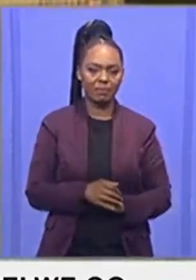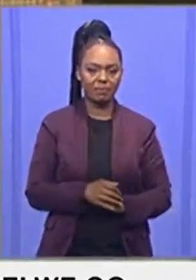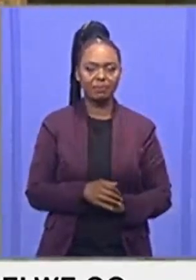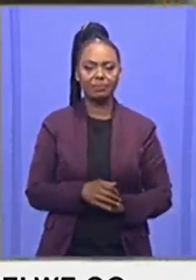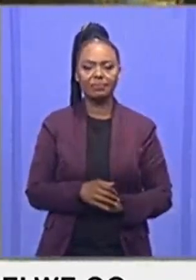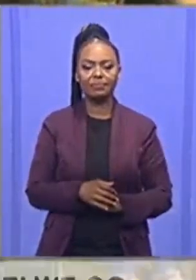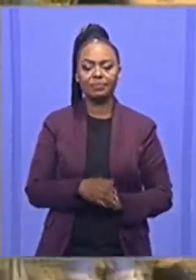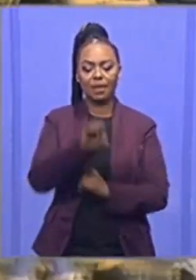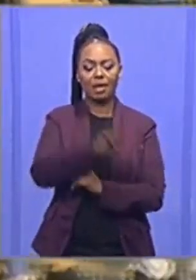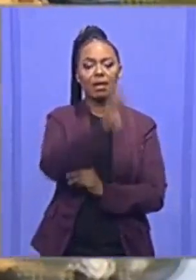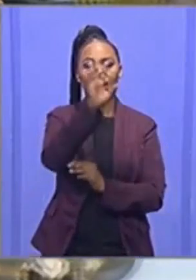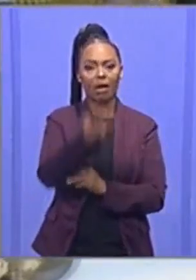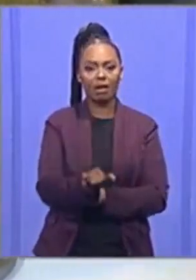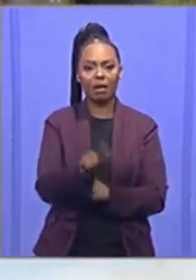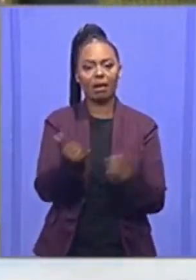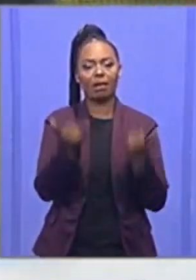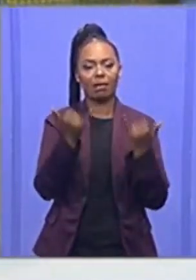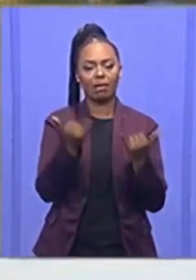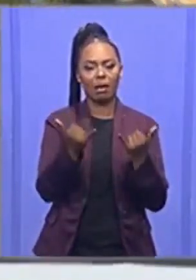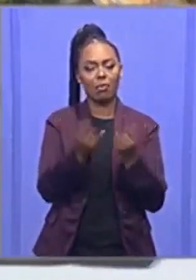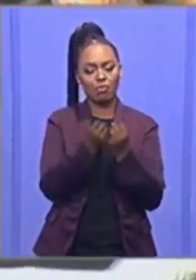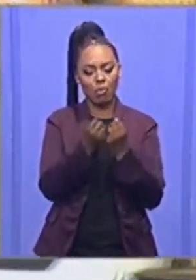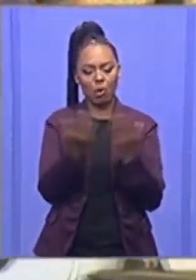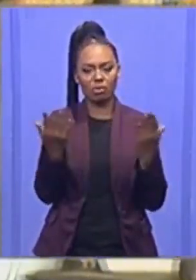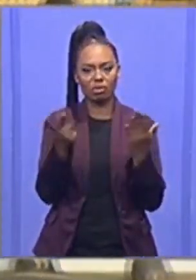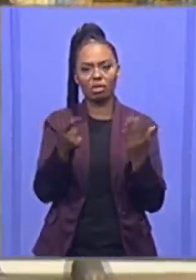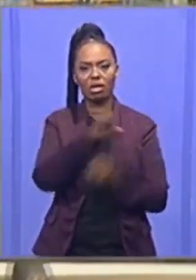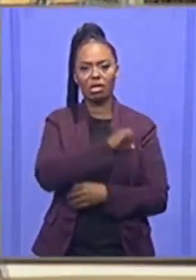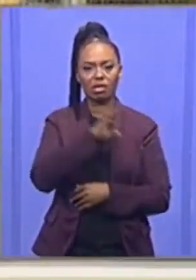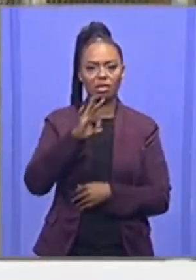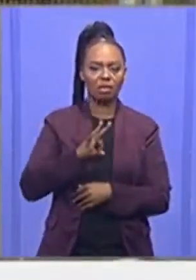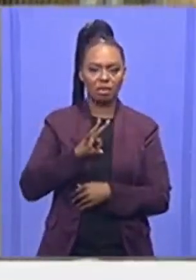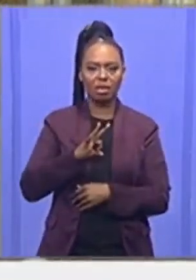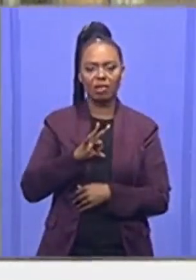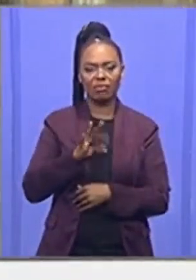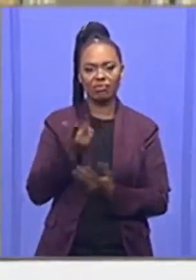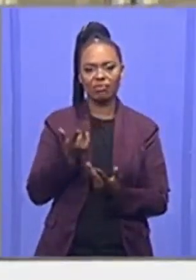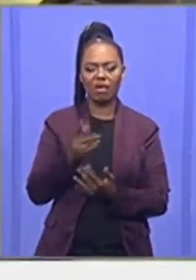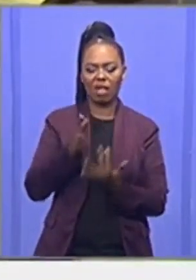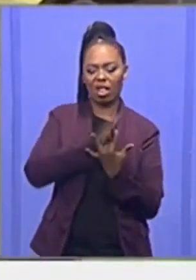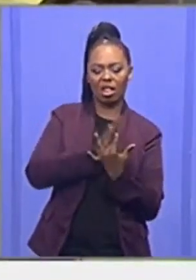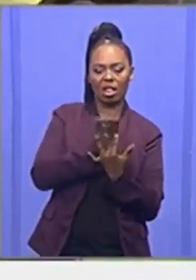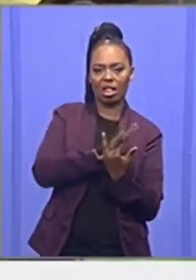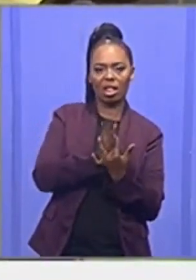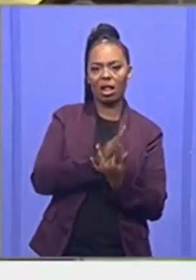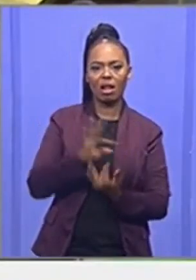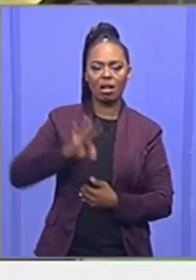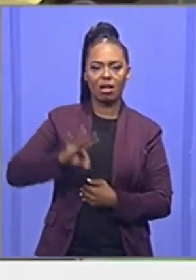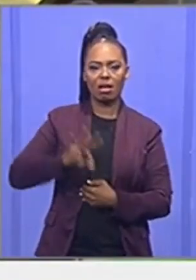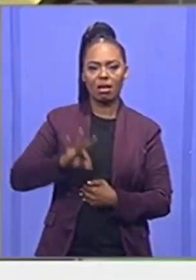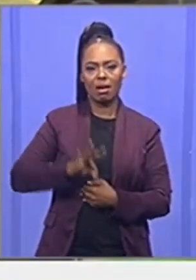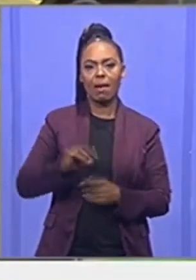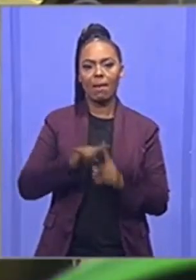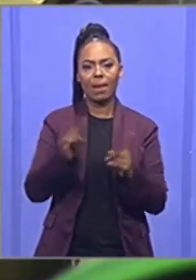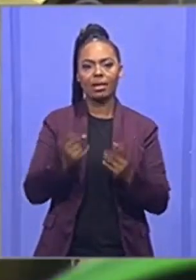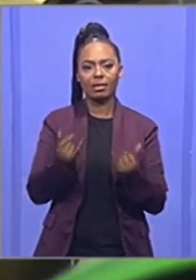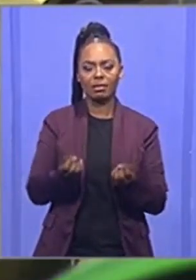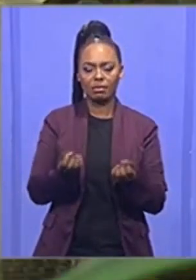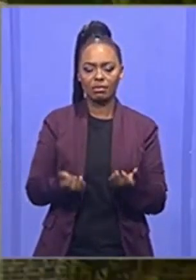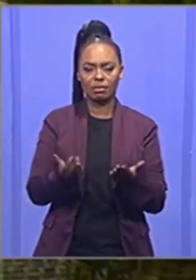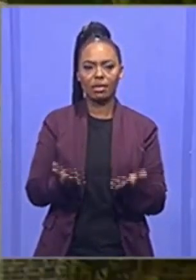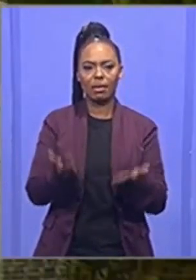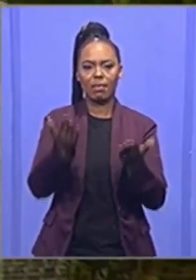Afrika Borwa ke naga e tutugang e bontsi jwa badiri ba yona ba bona meputso e mo magareng mme ba solofela ditirelo tsa botlhe tse di nang le